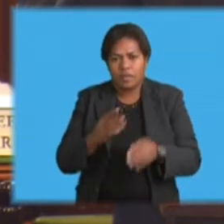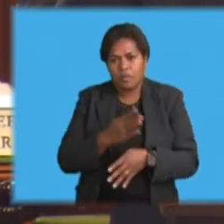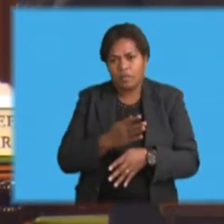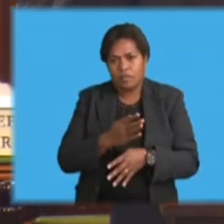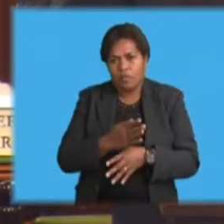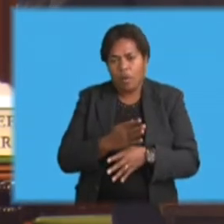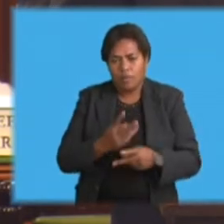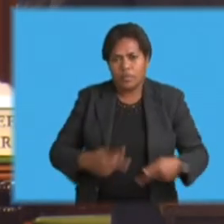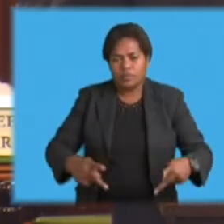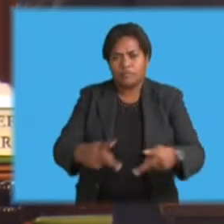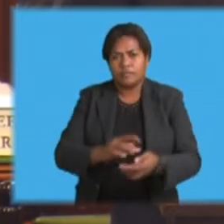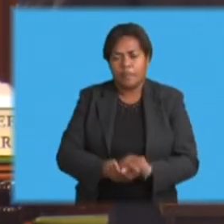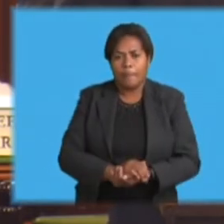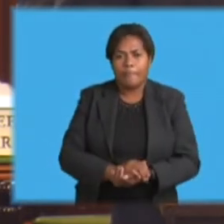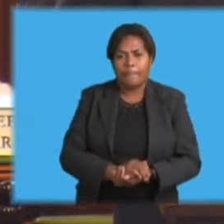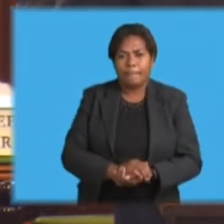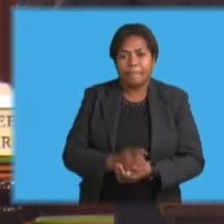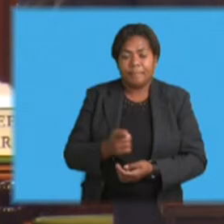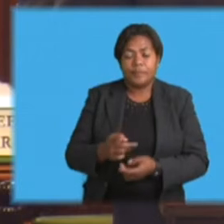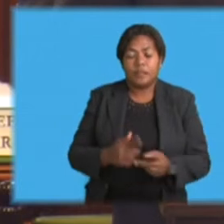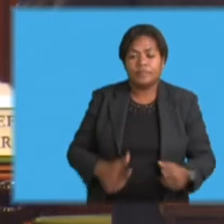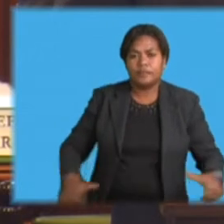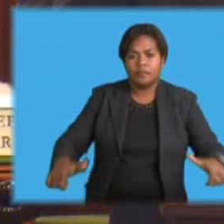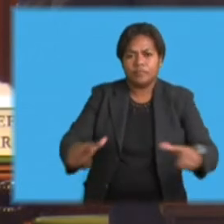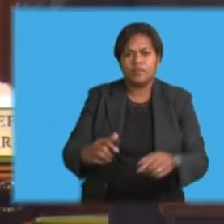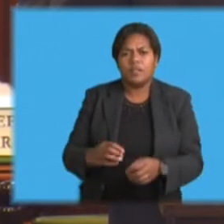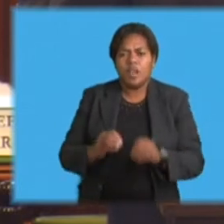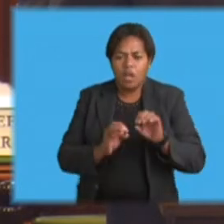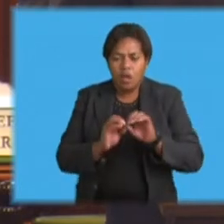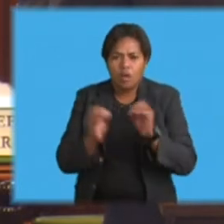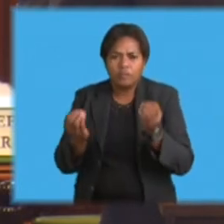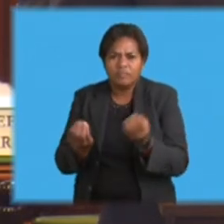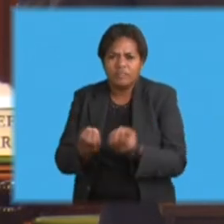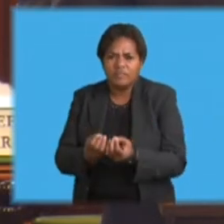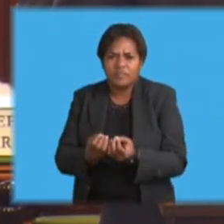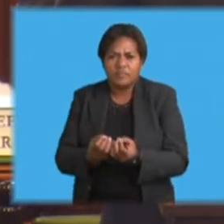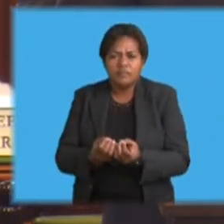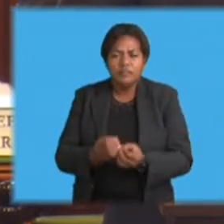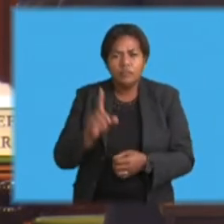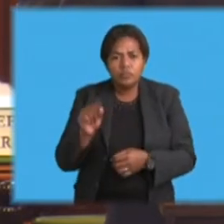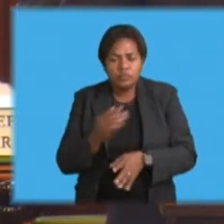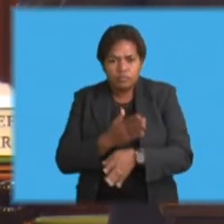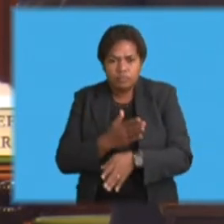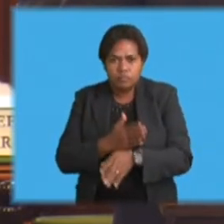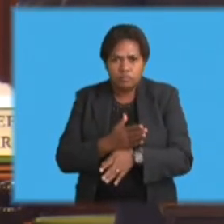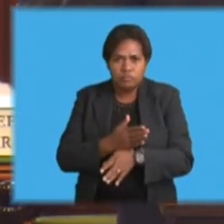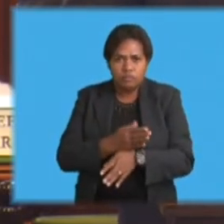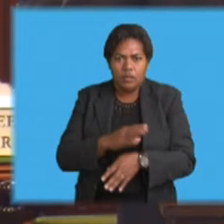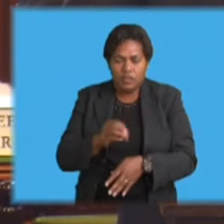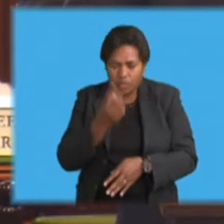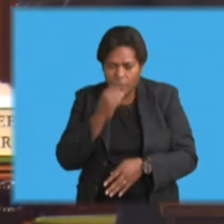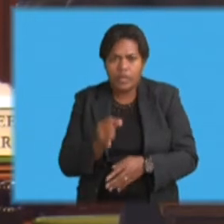MOUs in place, our clients are then placed in local organizations for hands-on work experience and to learn basic work ethics before